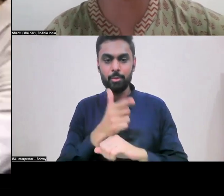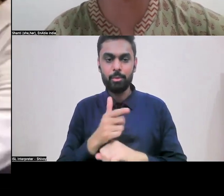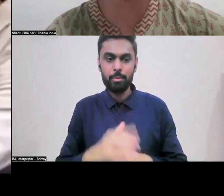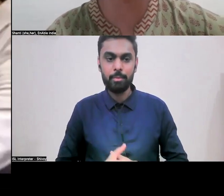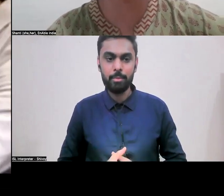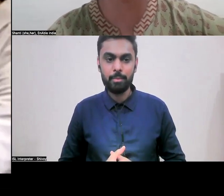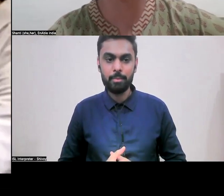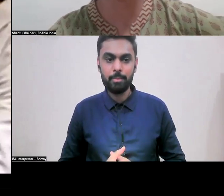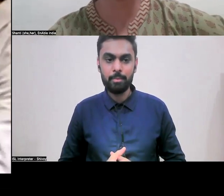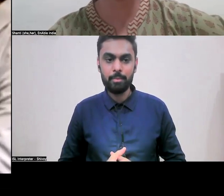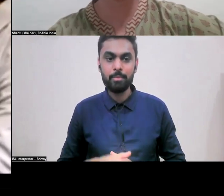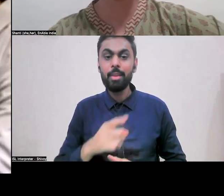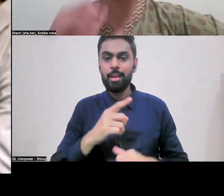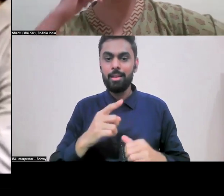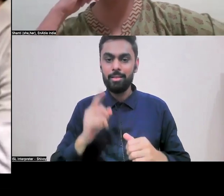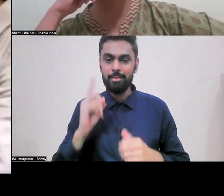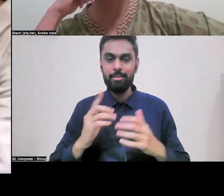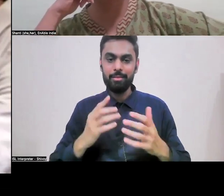Finished your exercise.